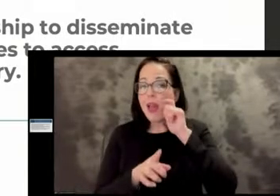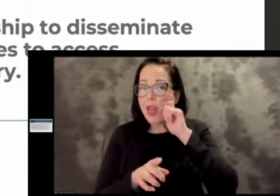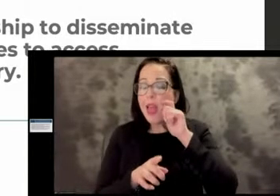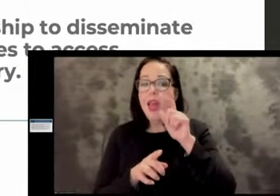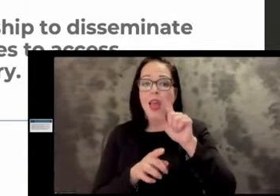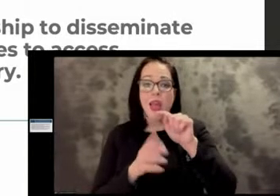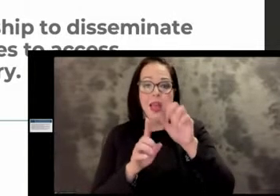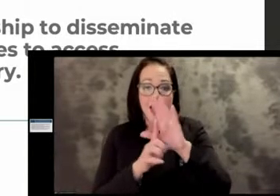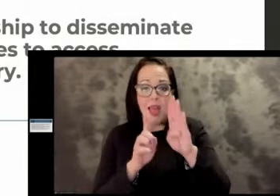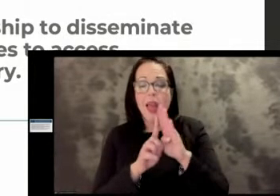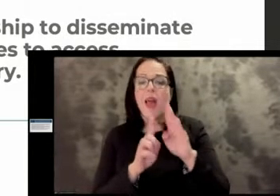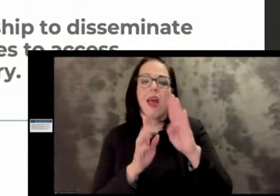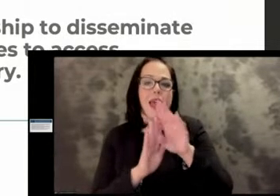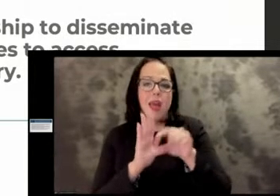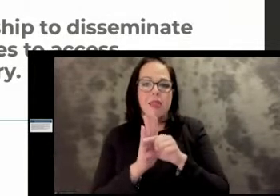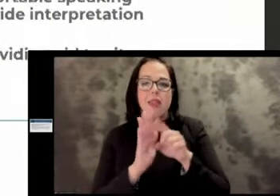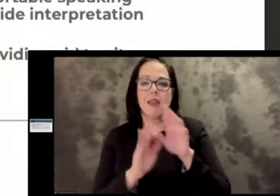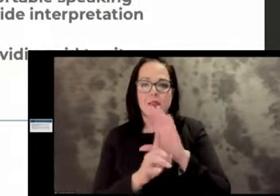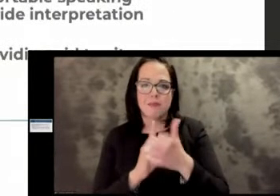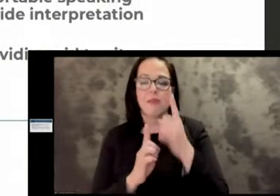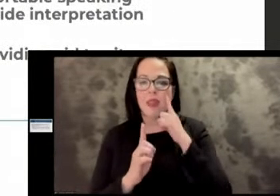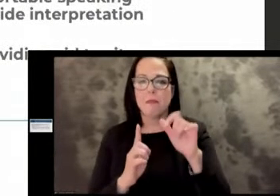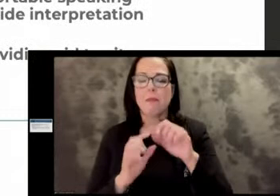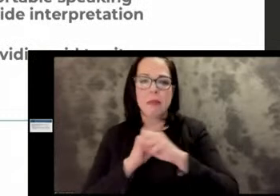community. Next slide, please.